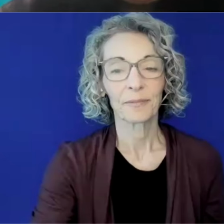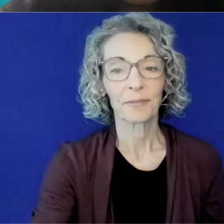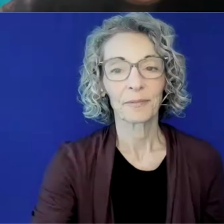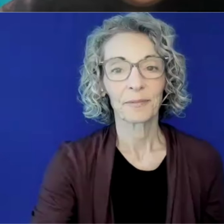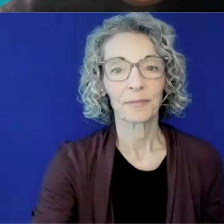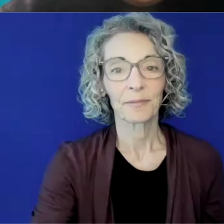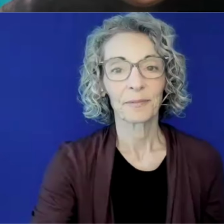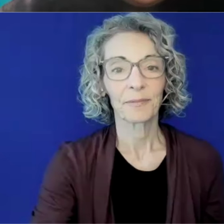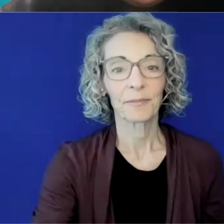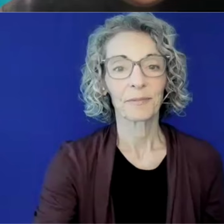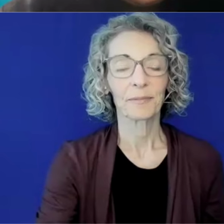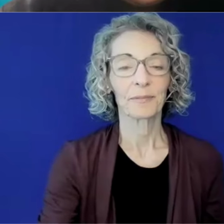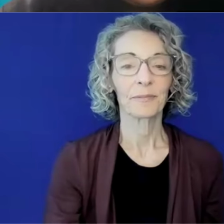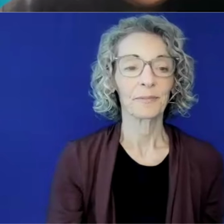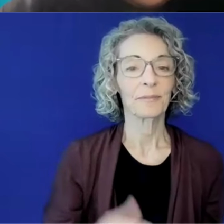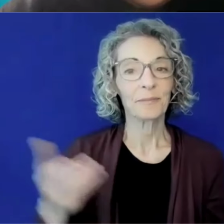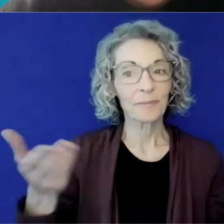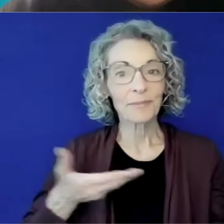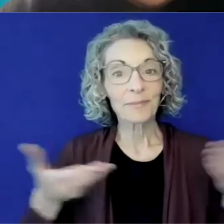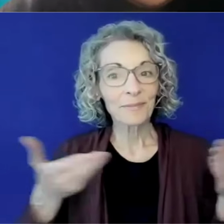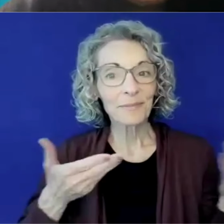Thank you for joining. Welcome.